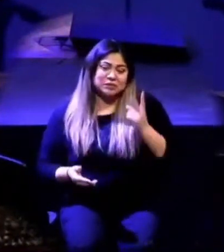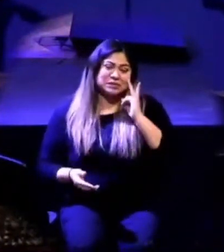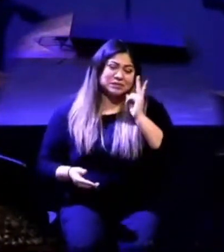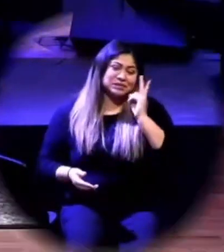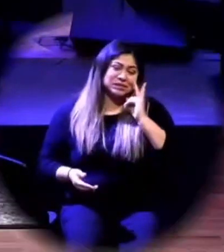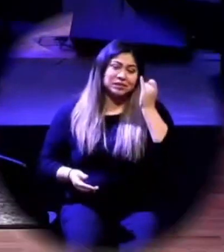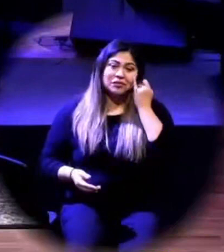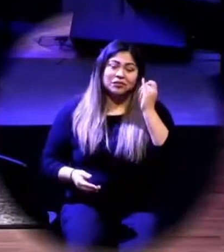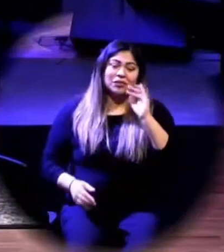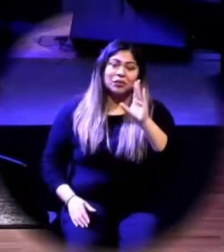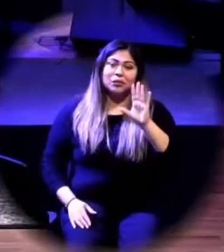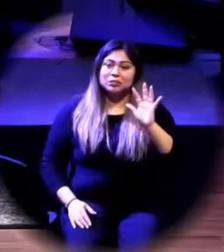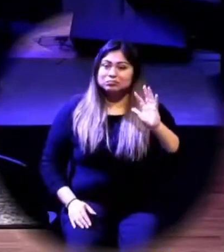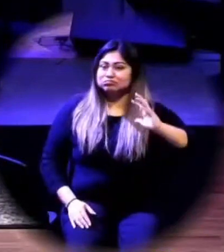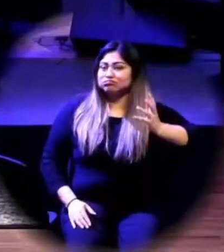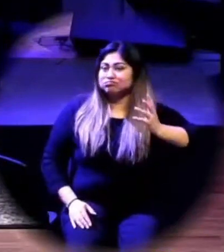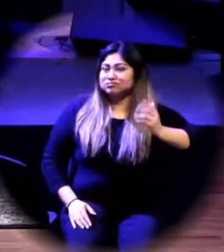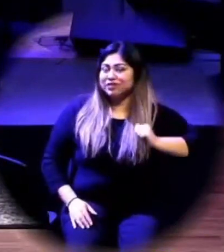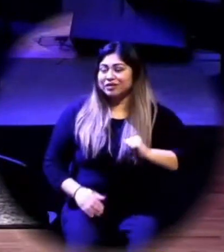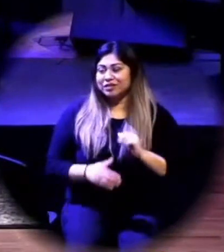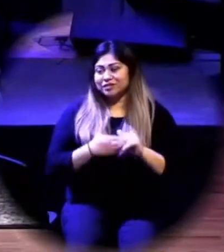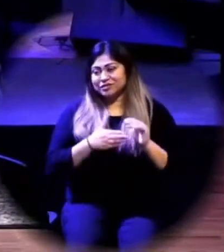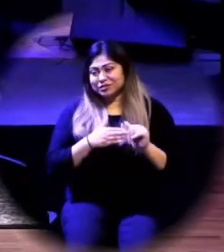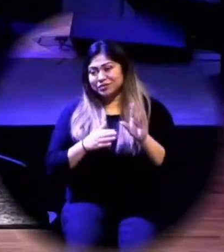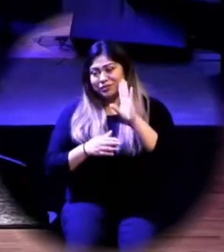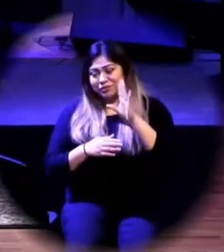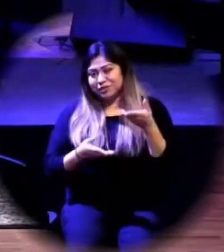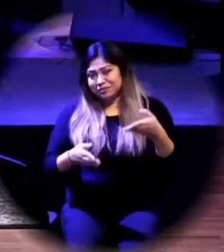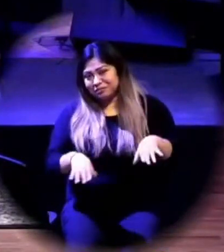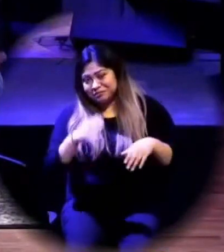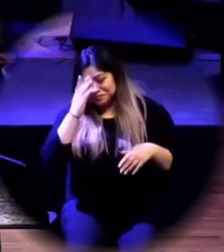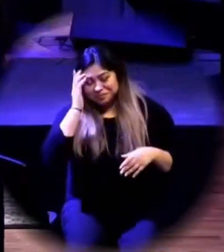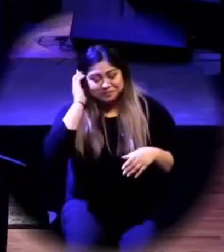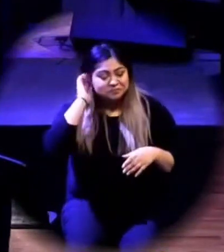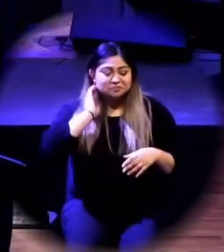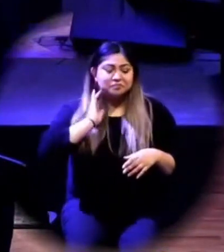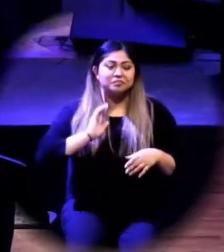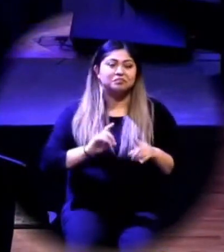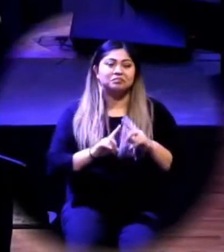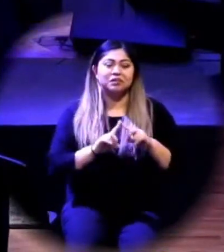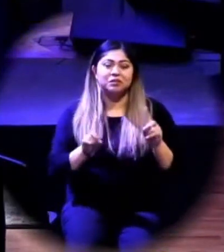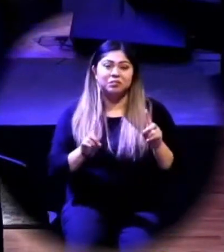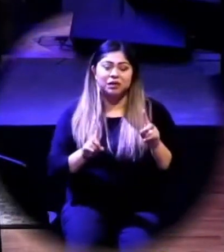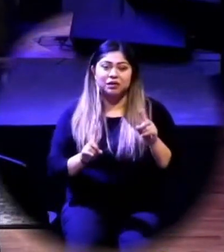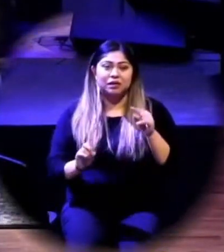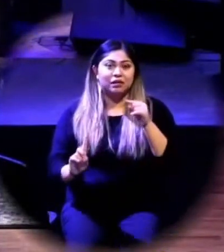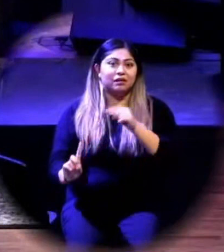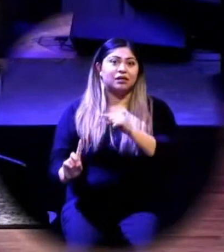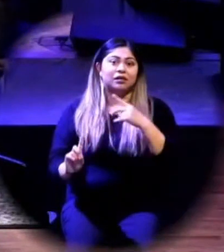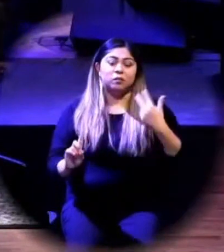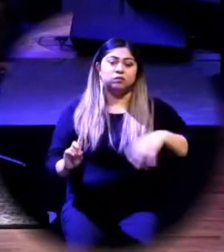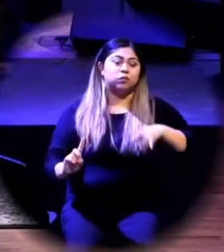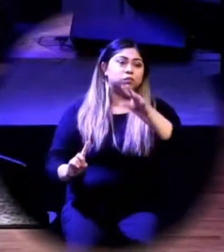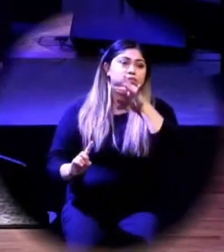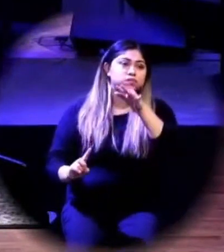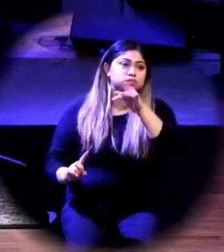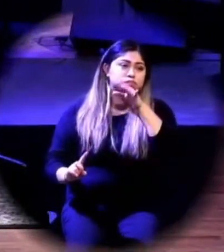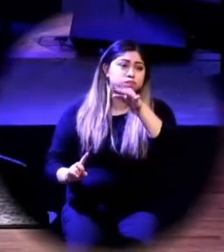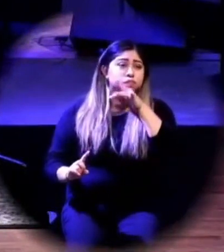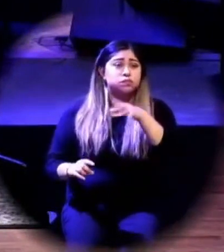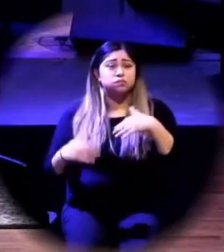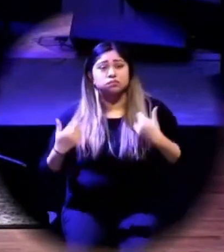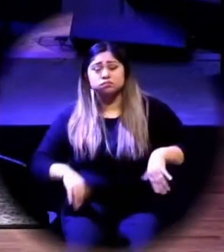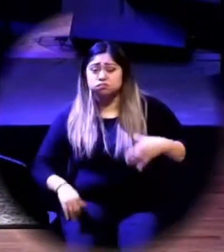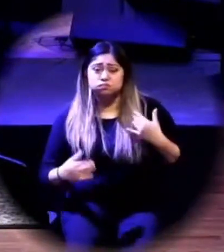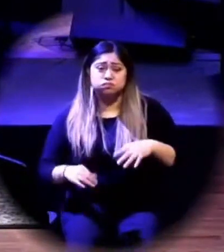But he's my talkative one. And he literally, sometimes he would fight it going to sleep, but he would talk all the way till he fell asleep. And other times, you know, he would